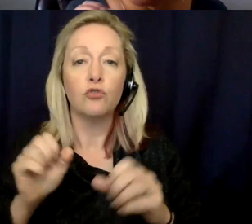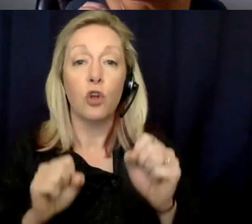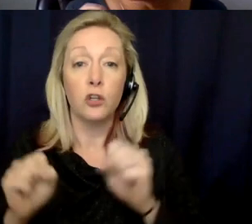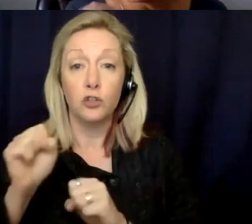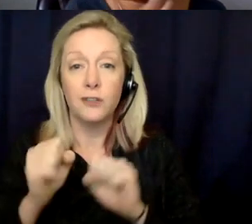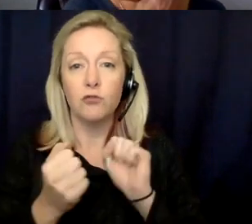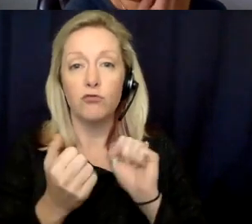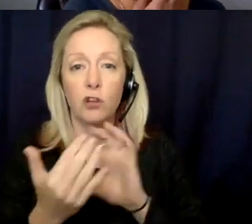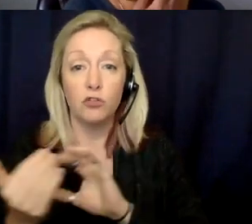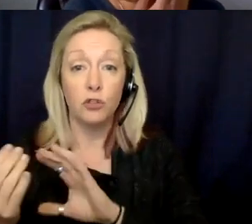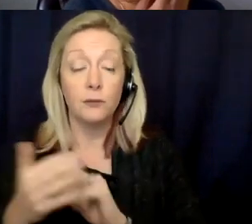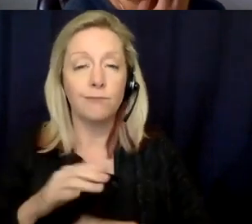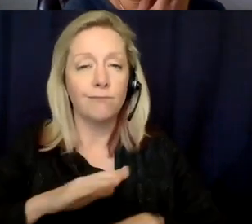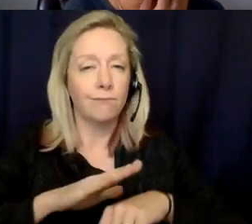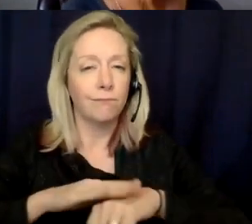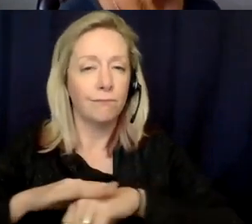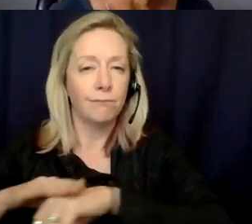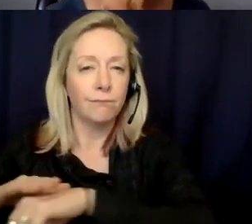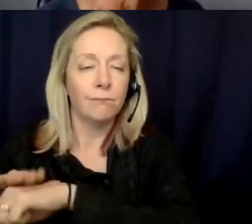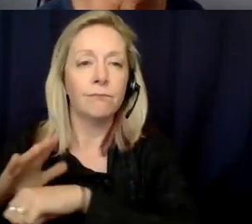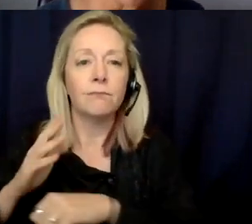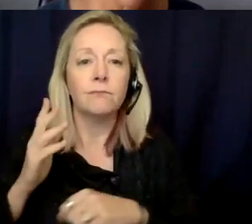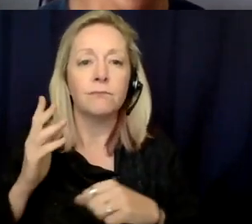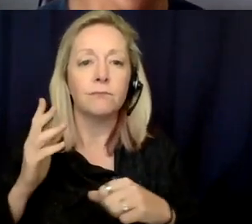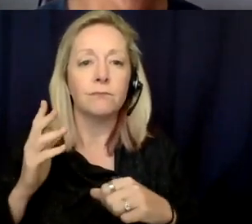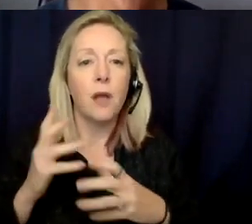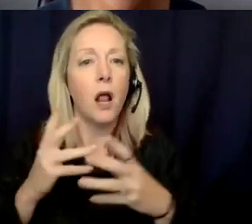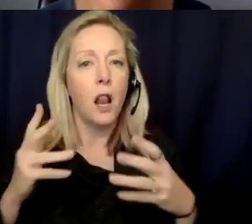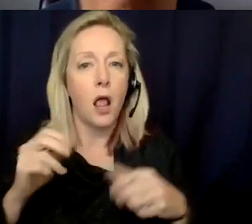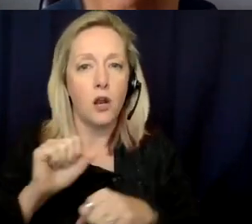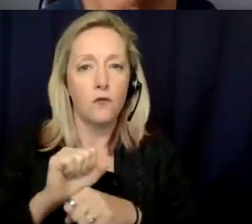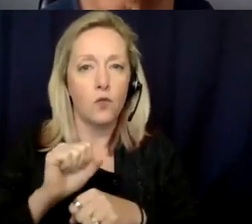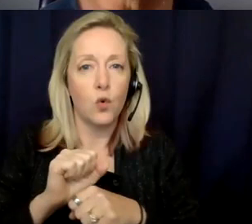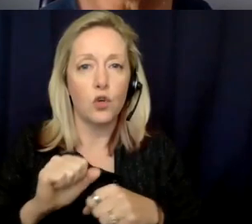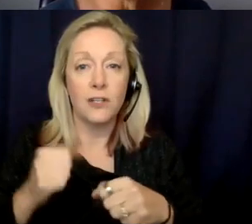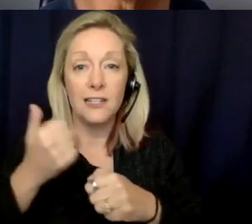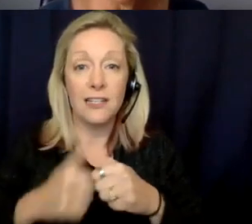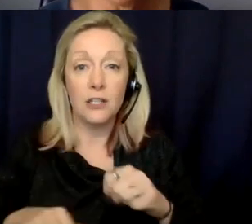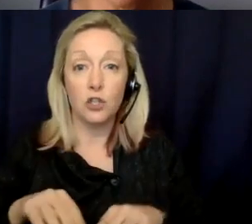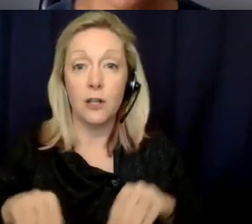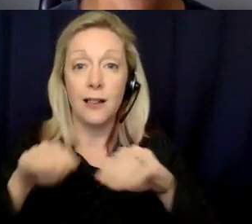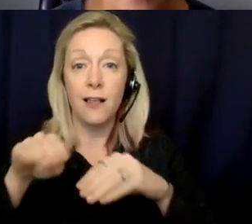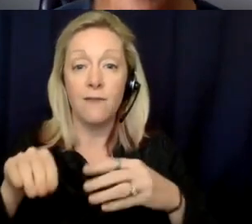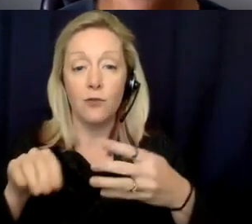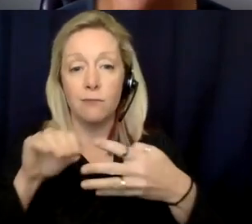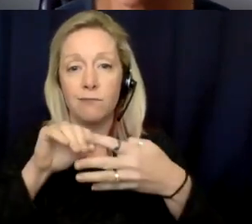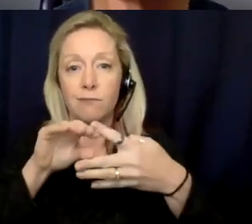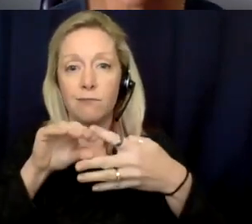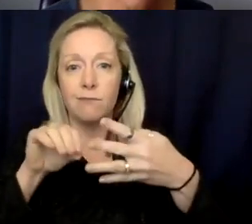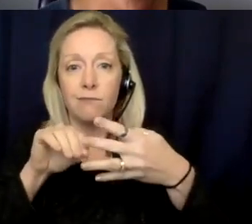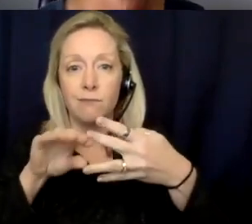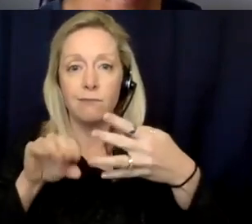these are just, there's a lot of work involved in this. And what I'm giving you today is